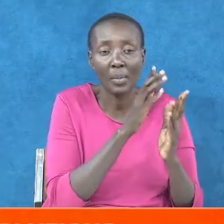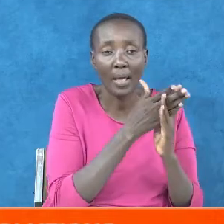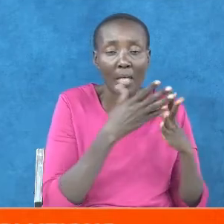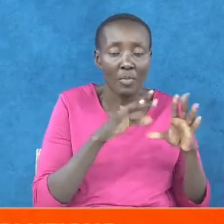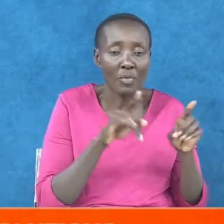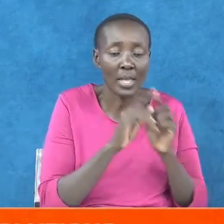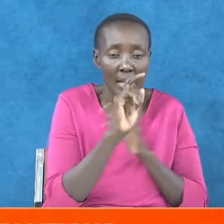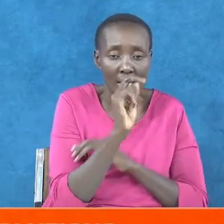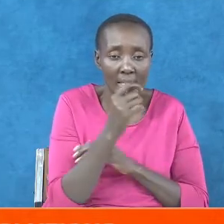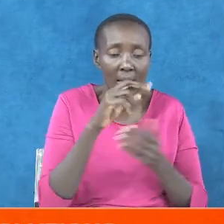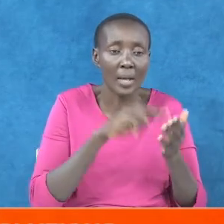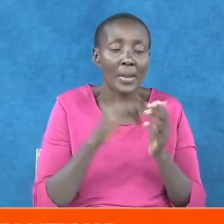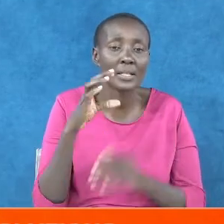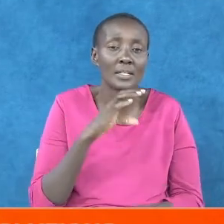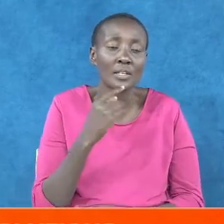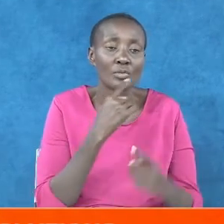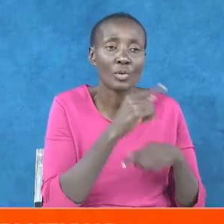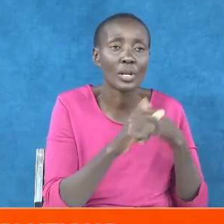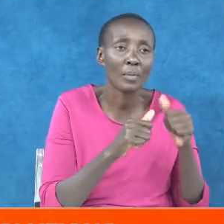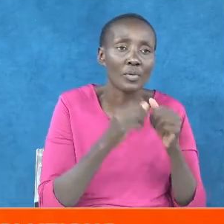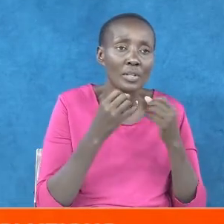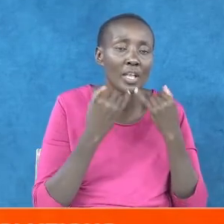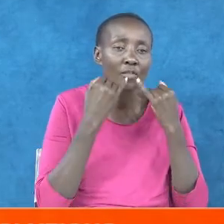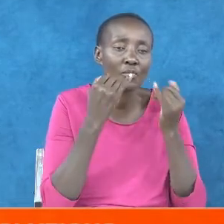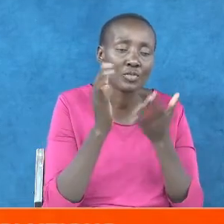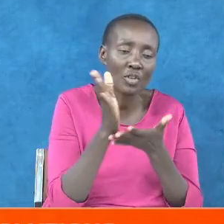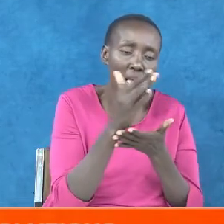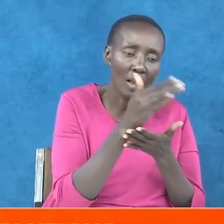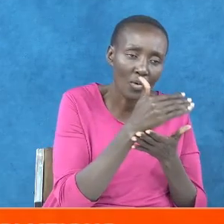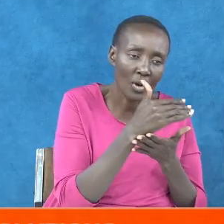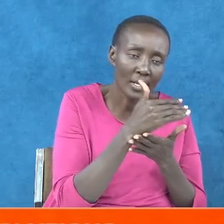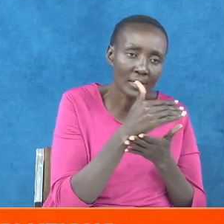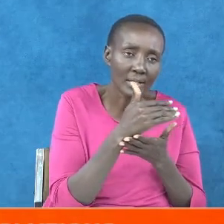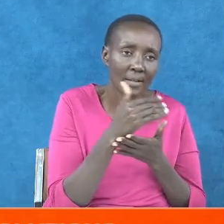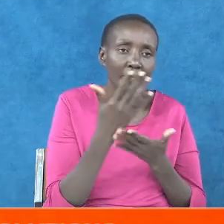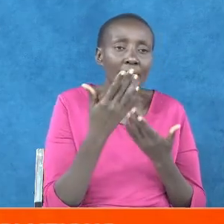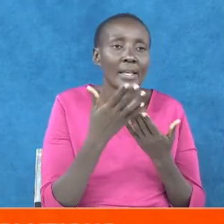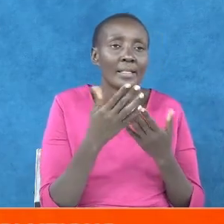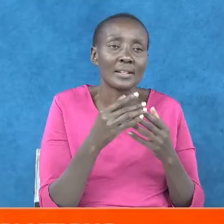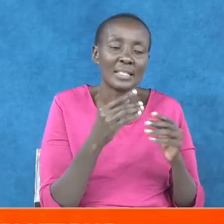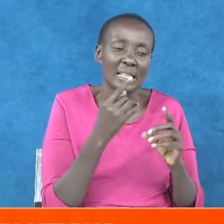Kenya. So what the citizens were referring to in the information you collected, those are informal forms